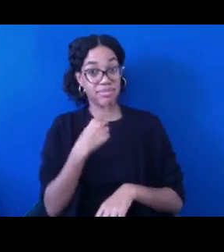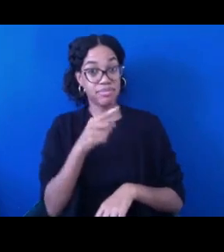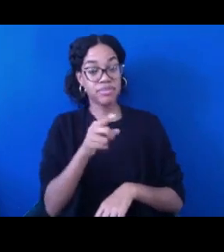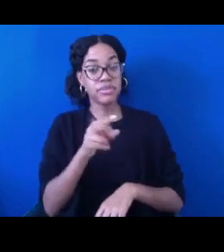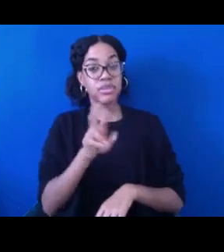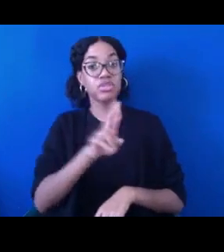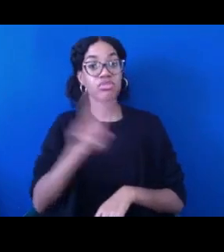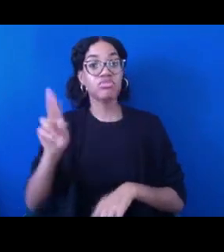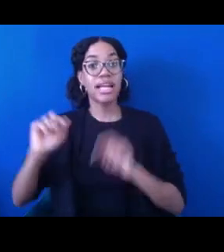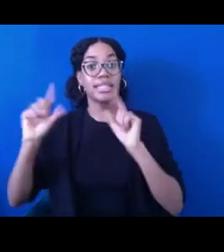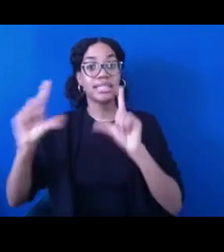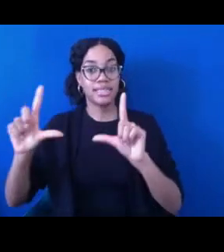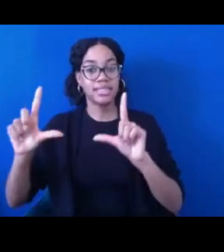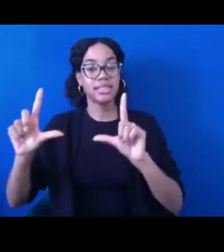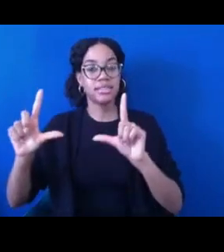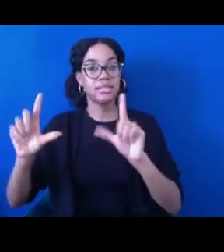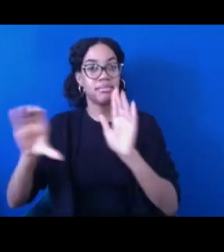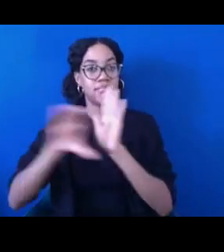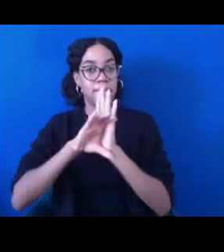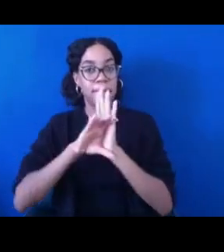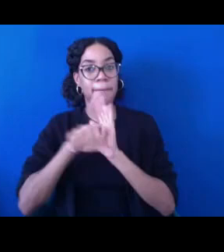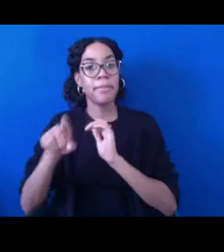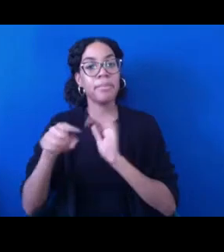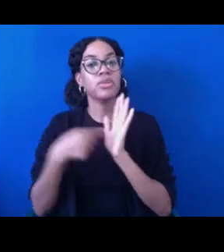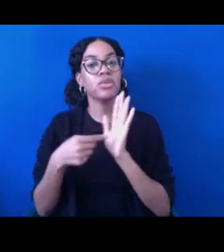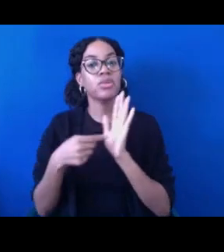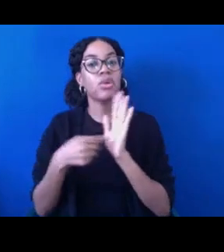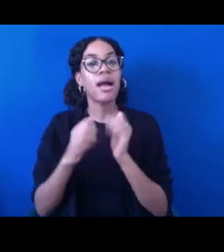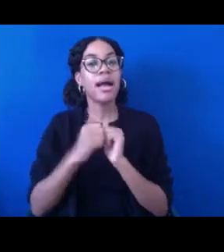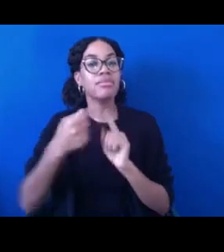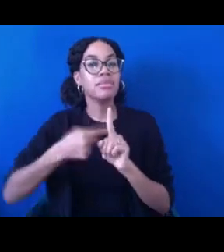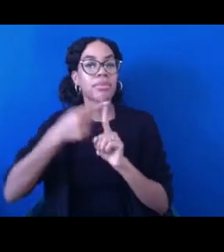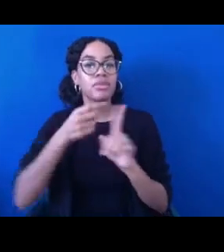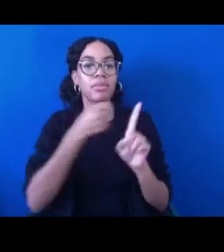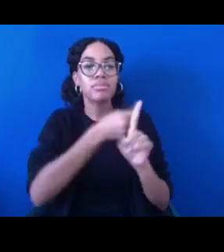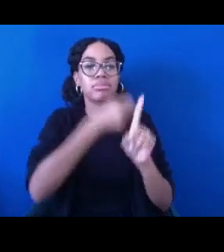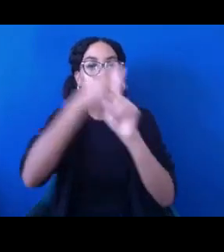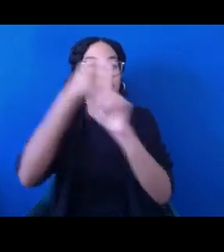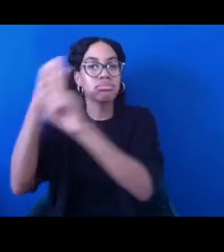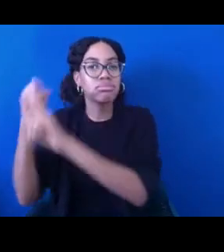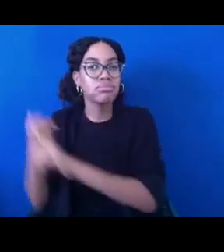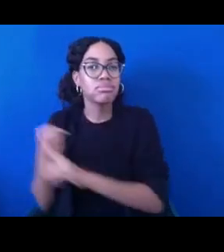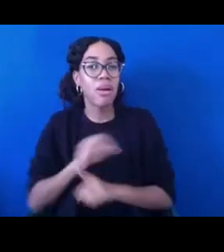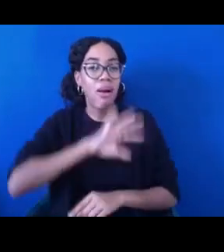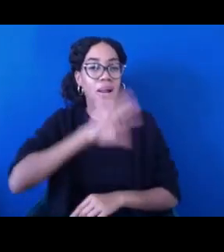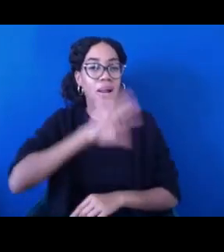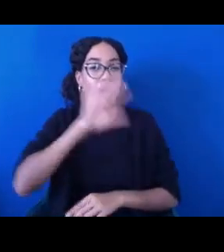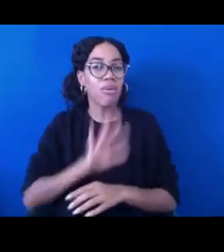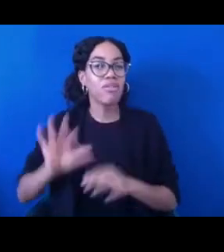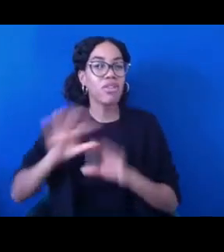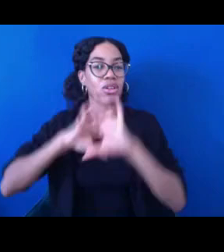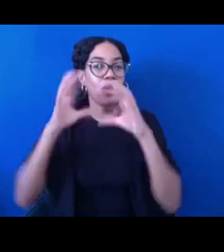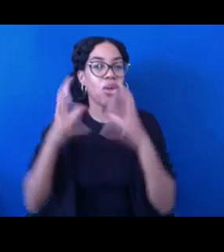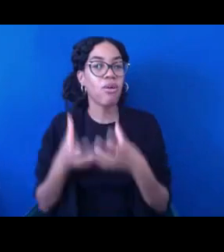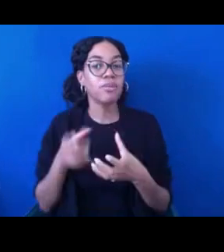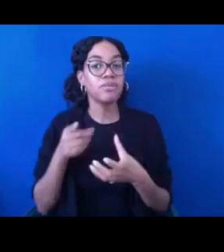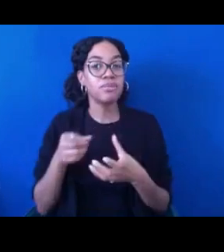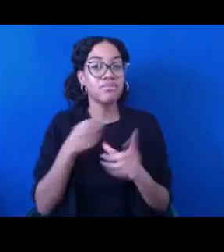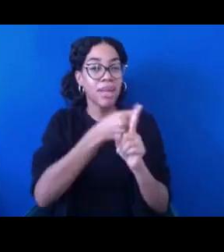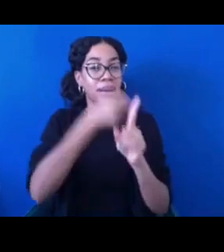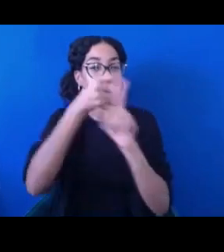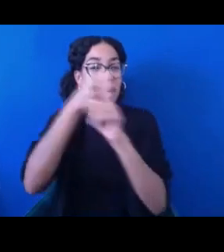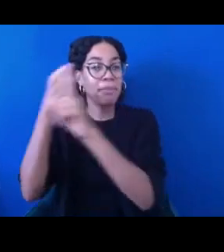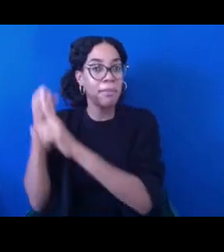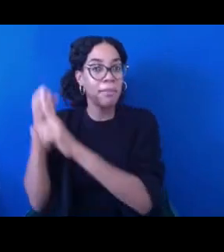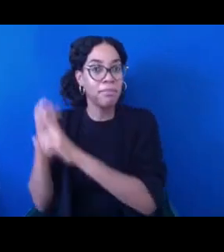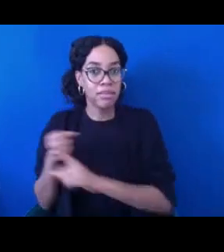how temperature and precipitation wise things are affected all over the globe. So in El Nino, it might be a little bit hard for